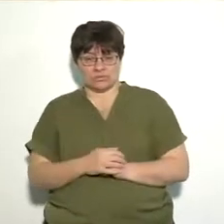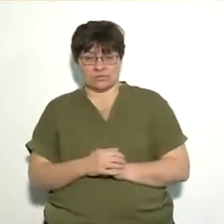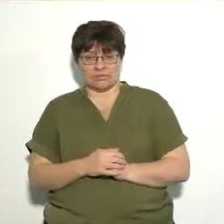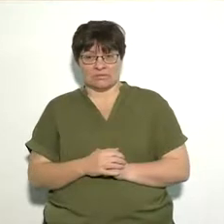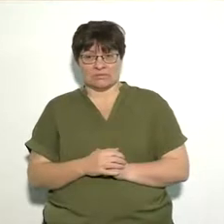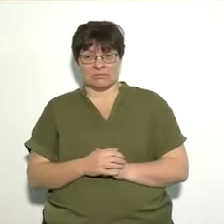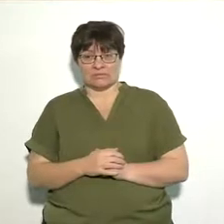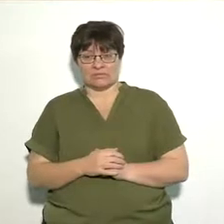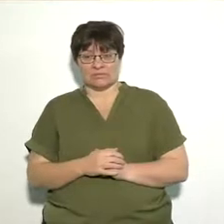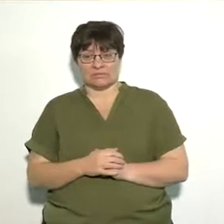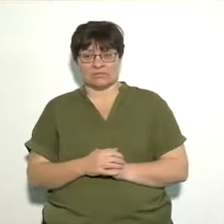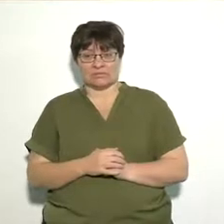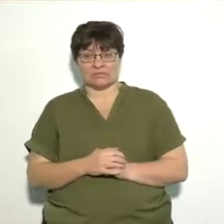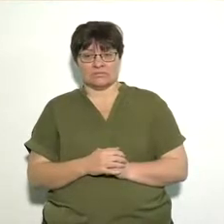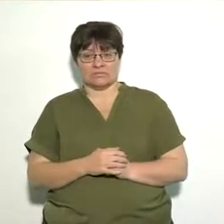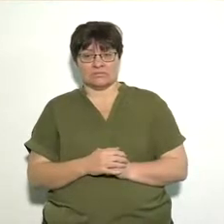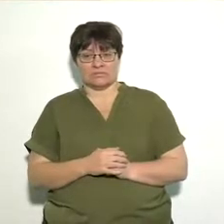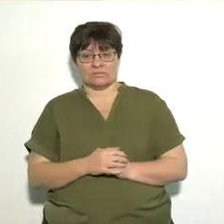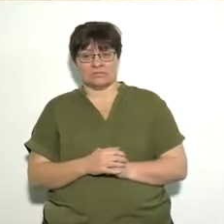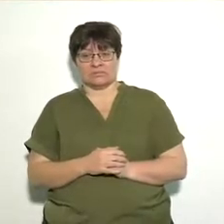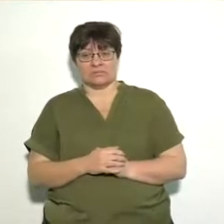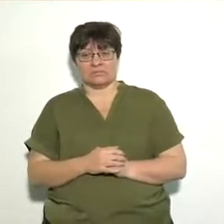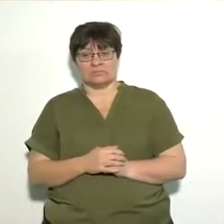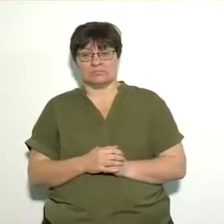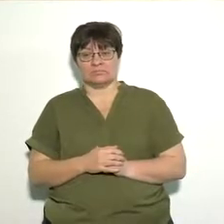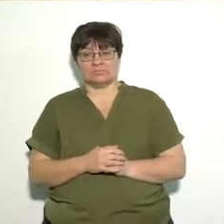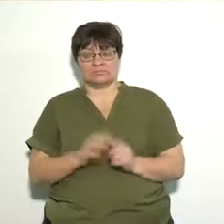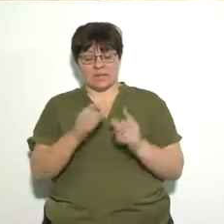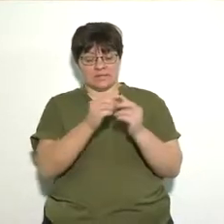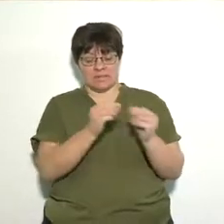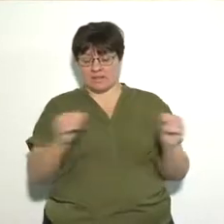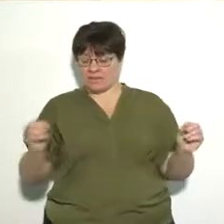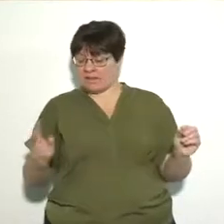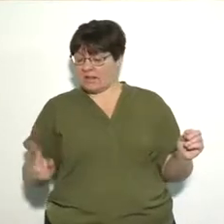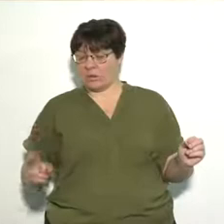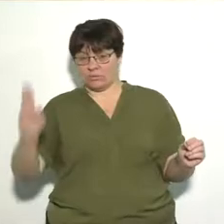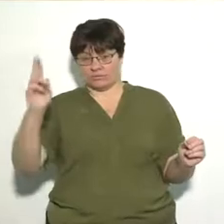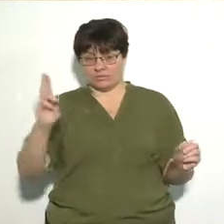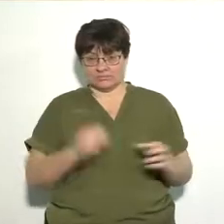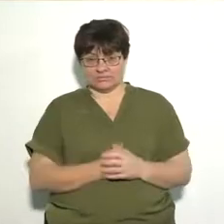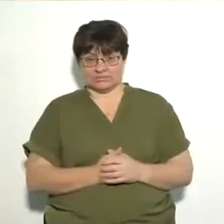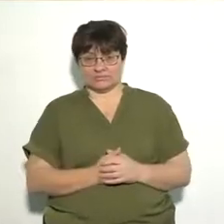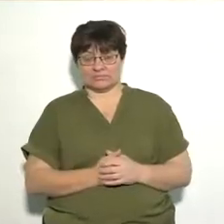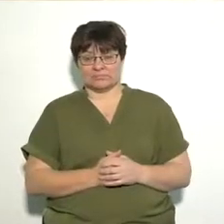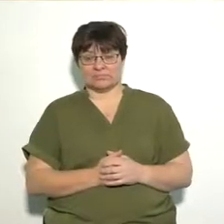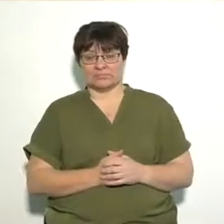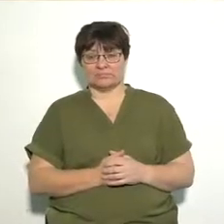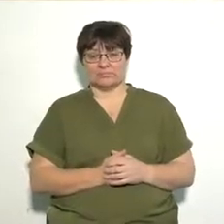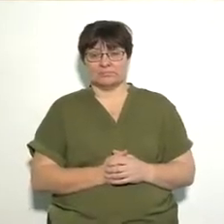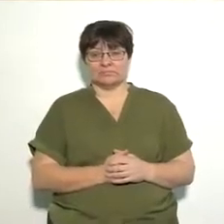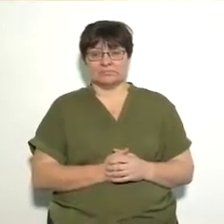ruler, and I just folded it up like this and cut it.